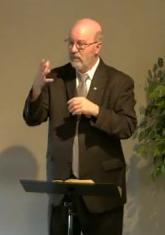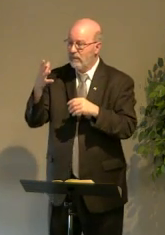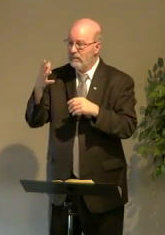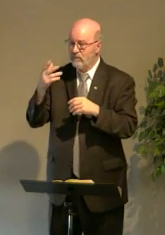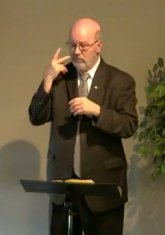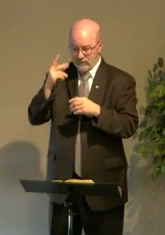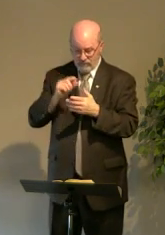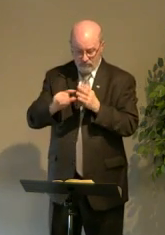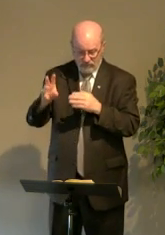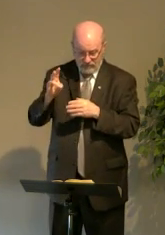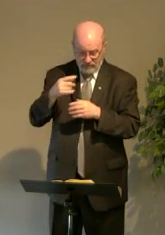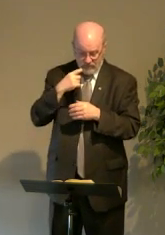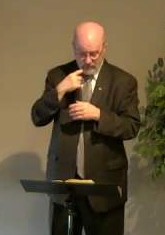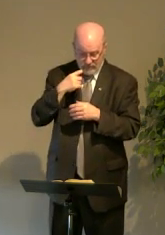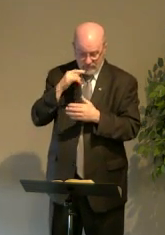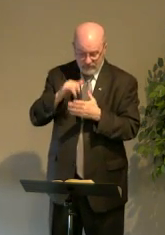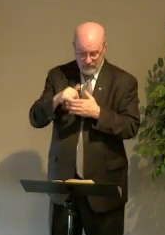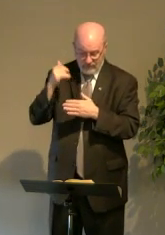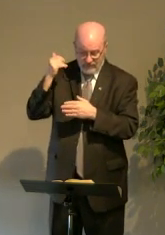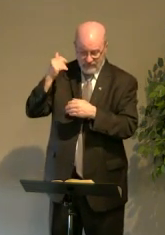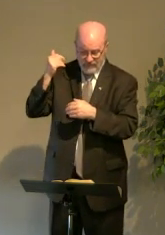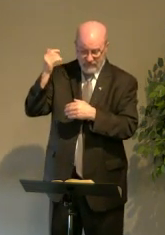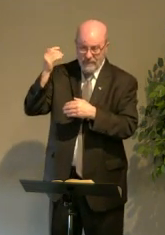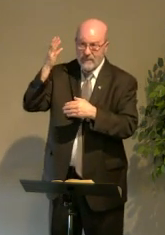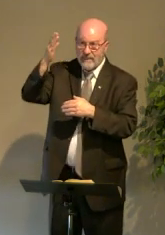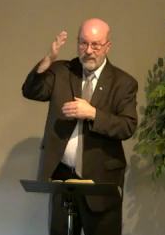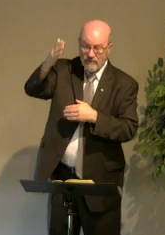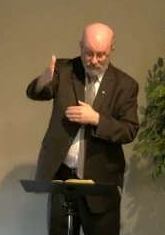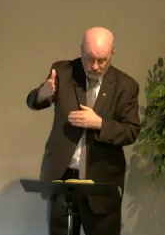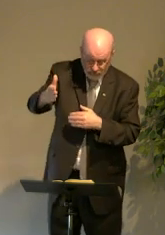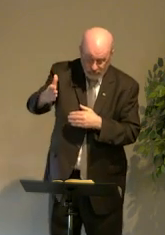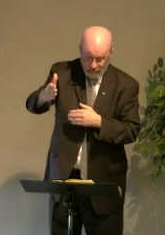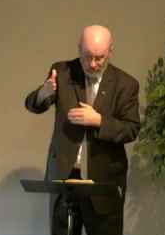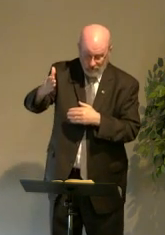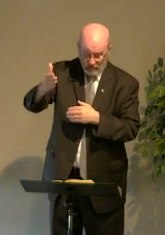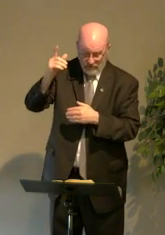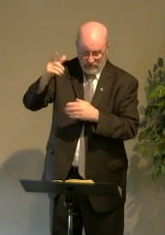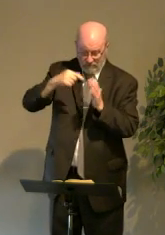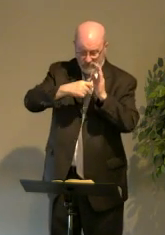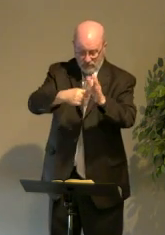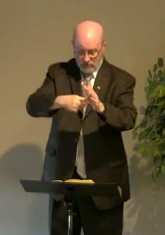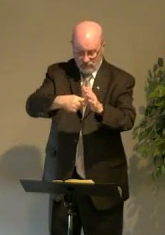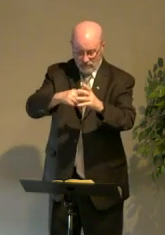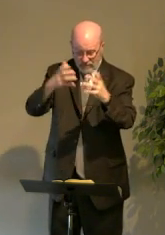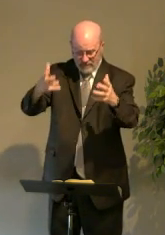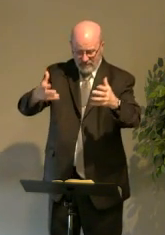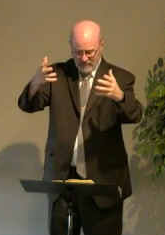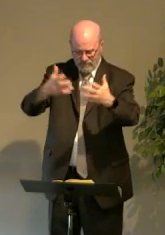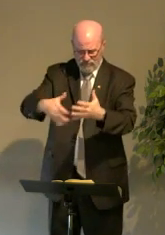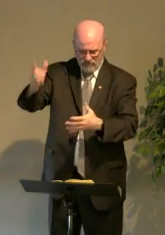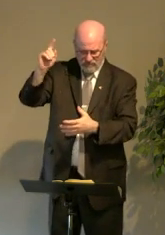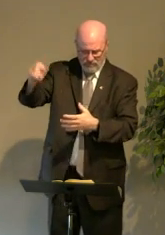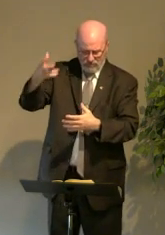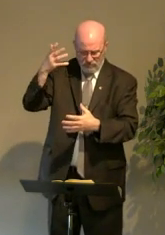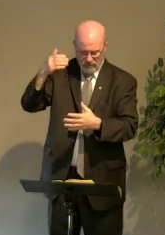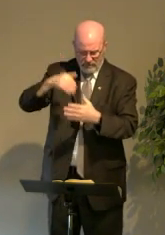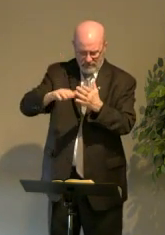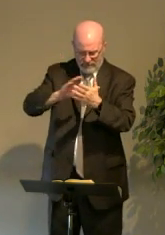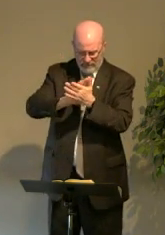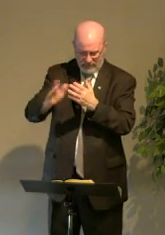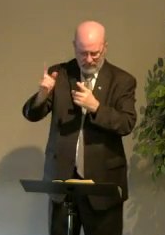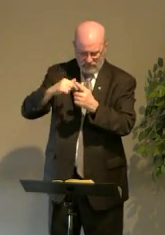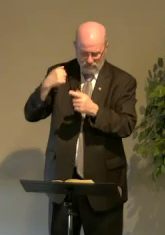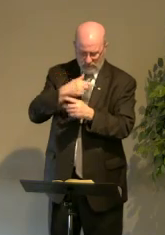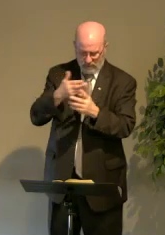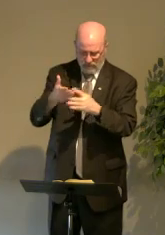you look at verse 7, it says that in the ages to come, he might show the exceeding riches of his grace and his